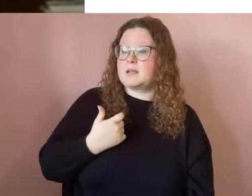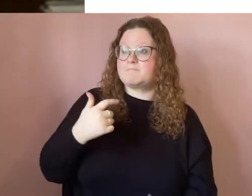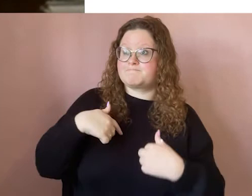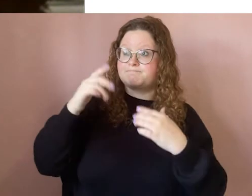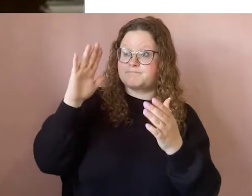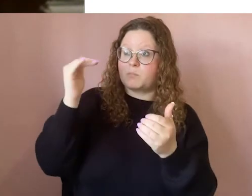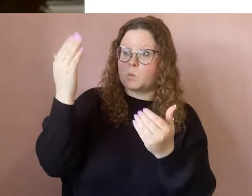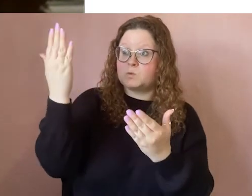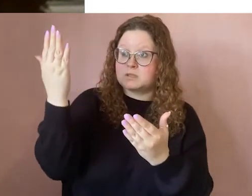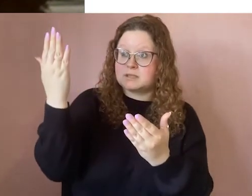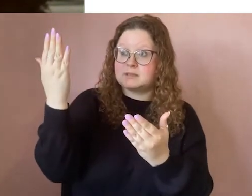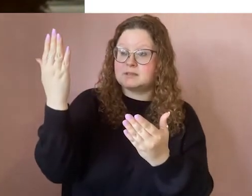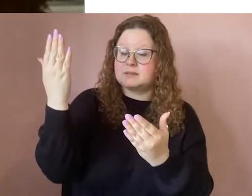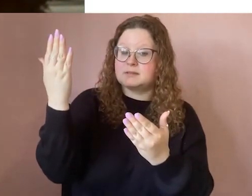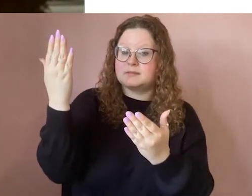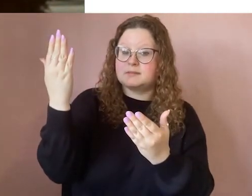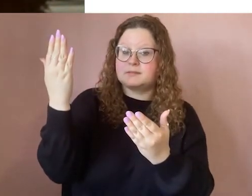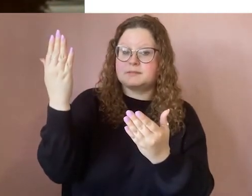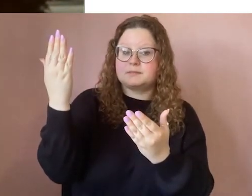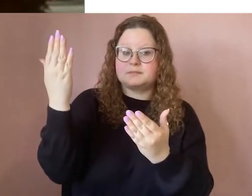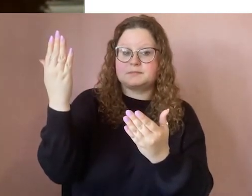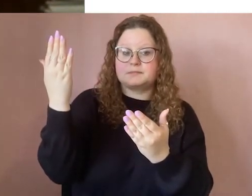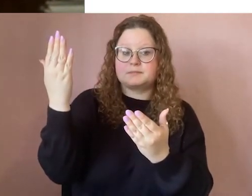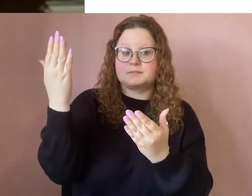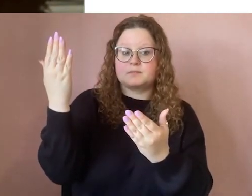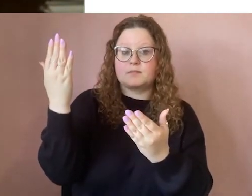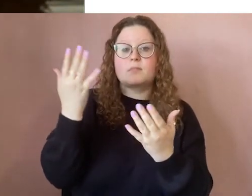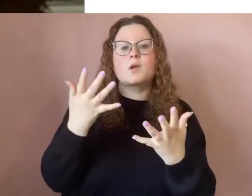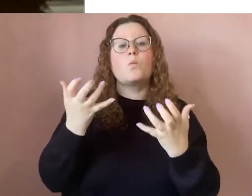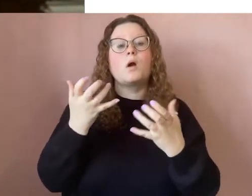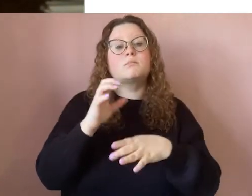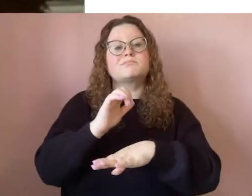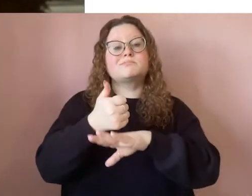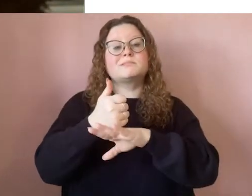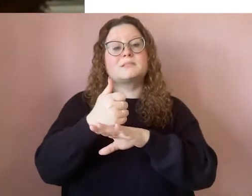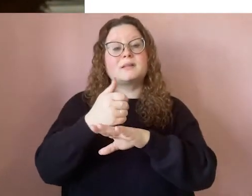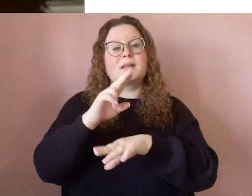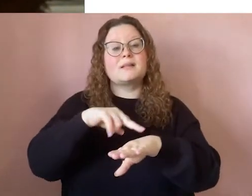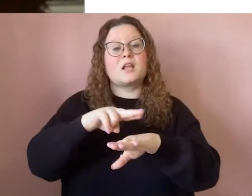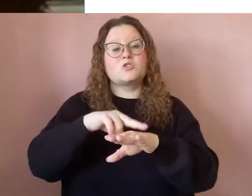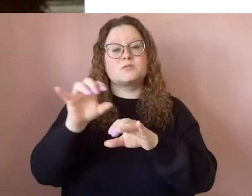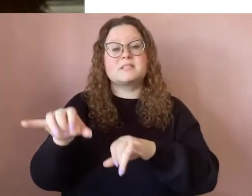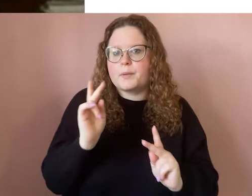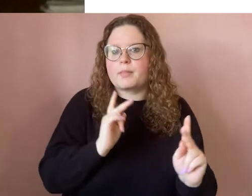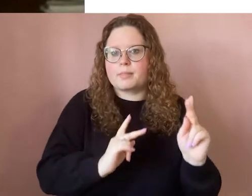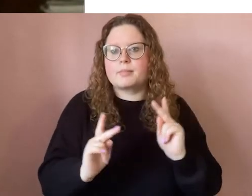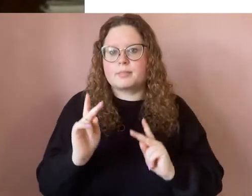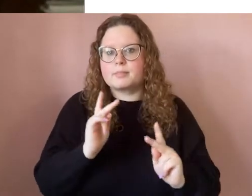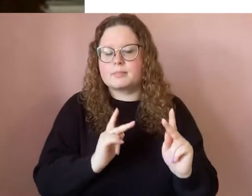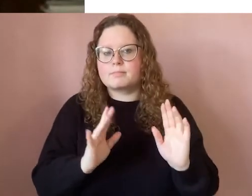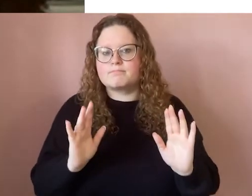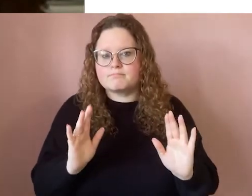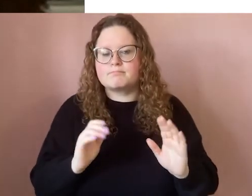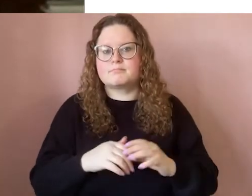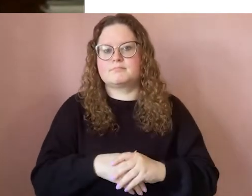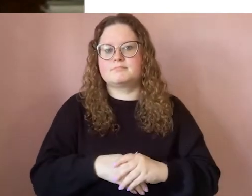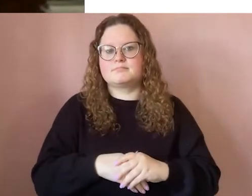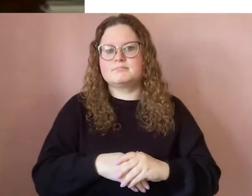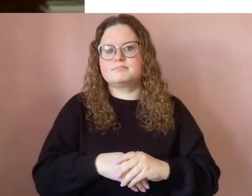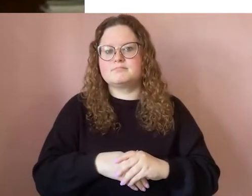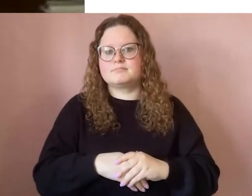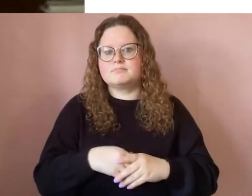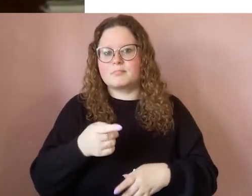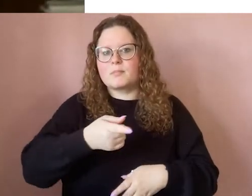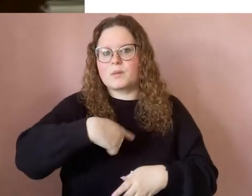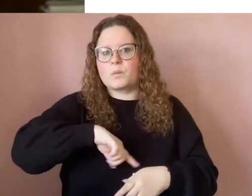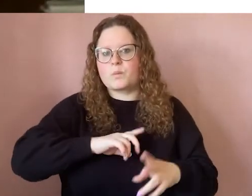be careful about in design is the unintended consequence of artificial intelligence. Therefore, I have proposed to